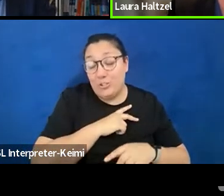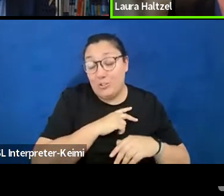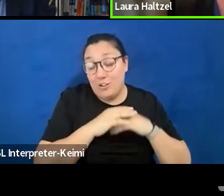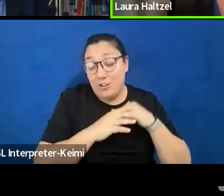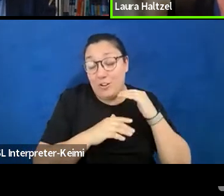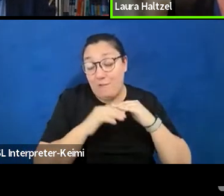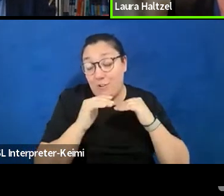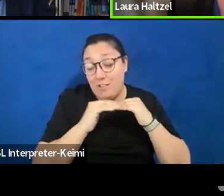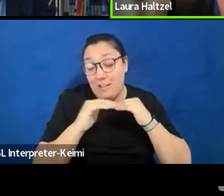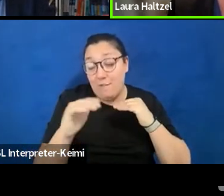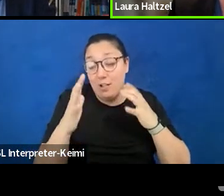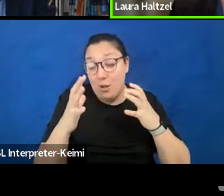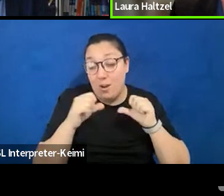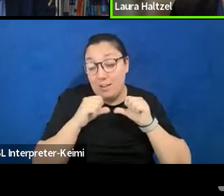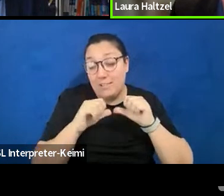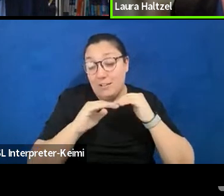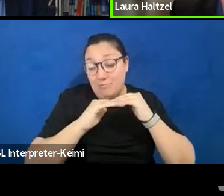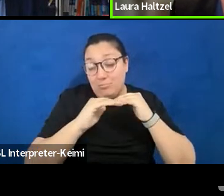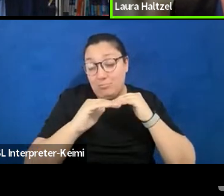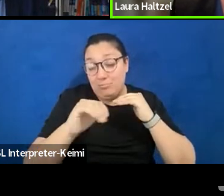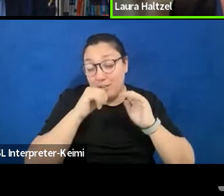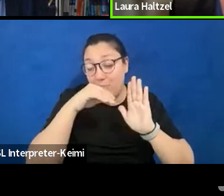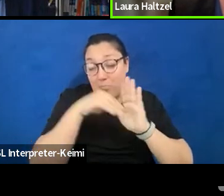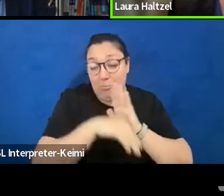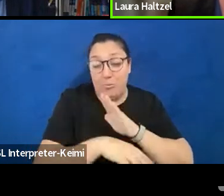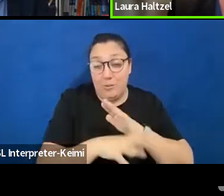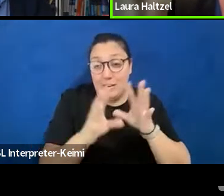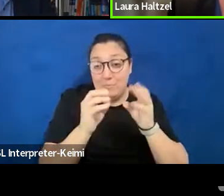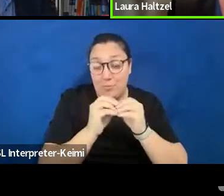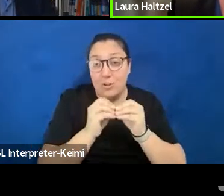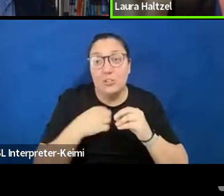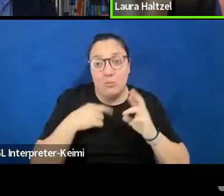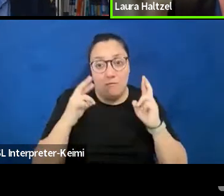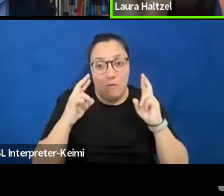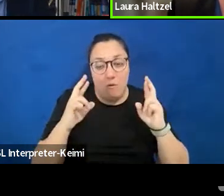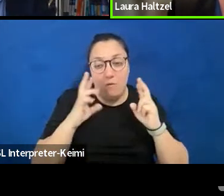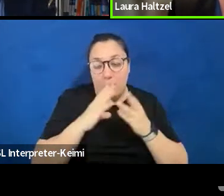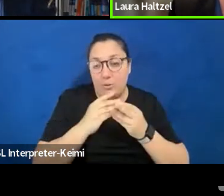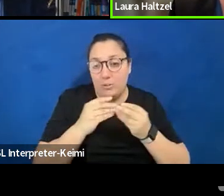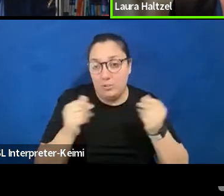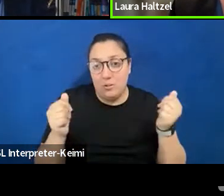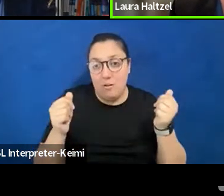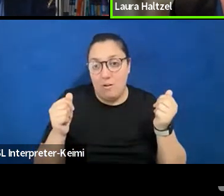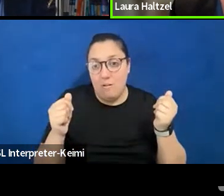stabilize and not decline any further. So I'm hoping that they will resolve the impasse